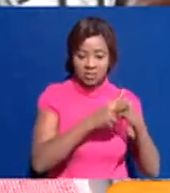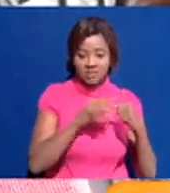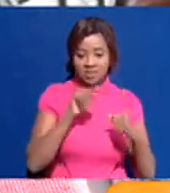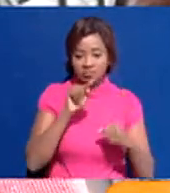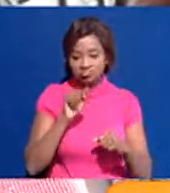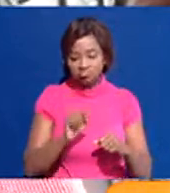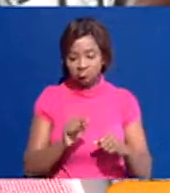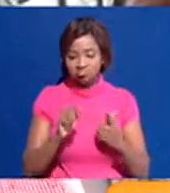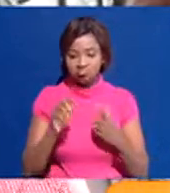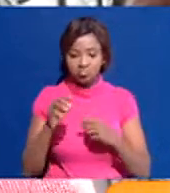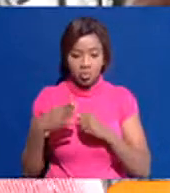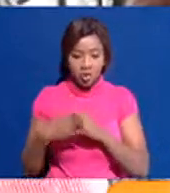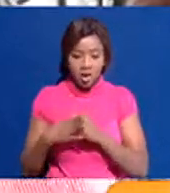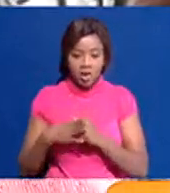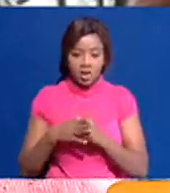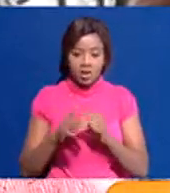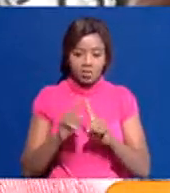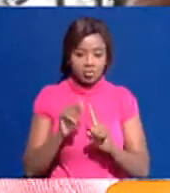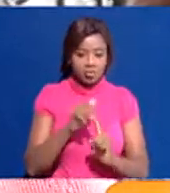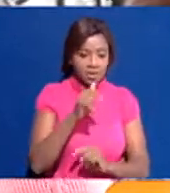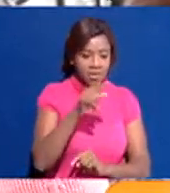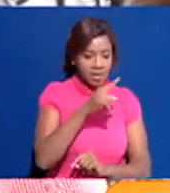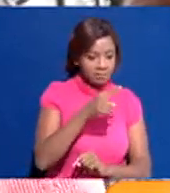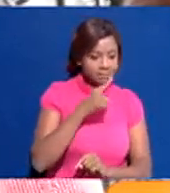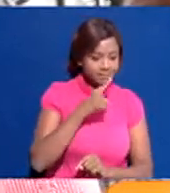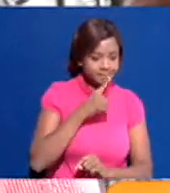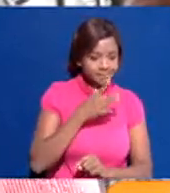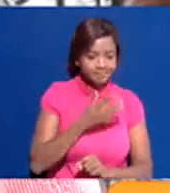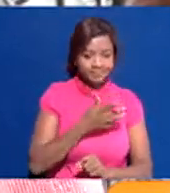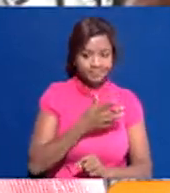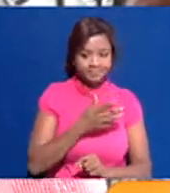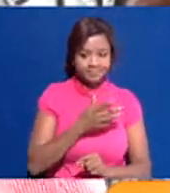to what you have seen my colleague Moses Kuria talk to, wanting to move to 15.